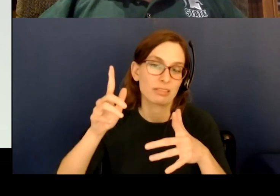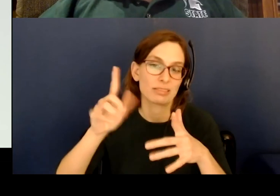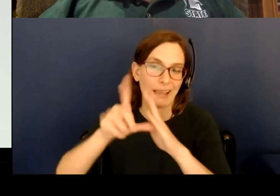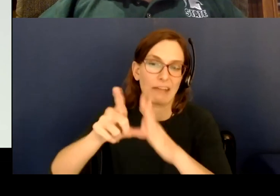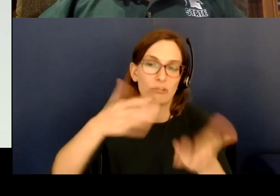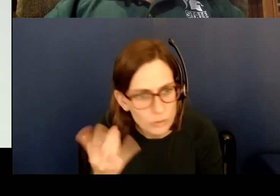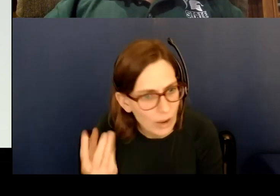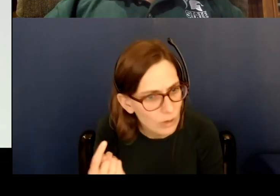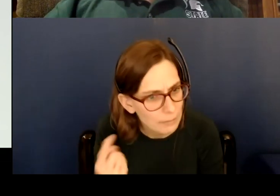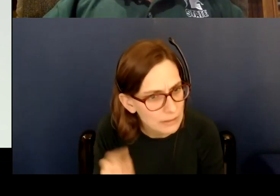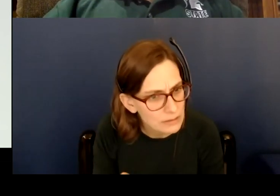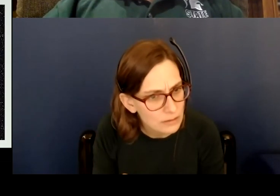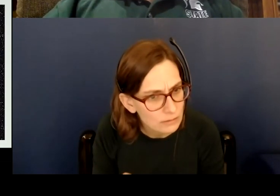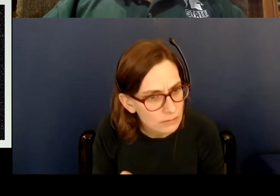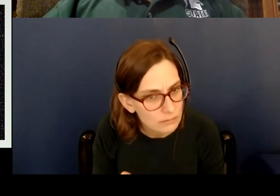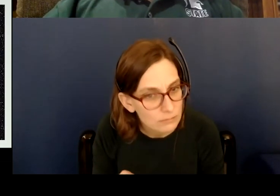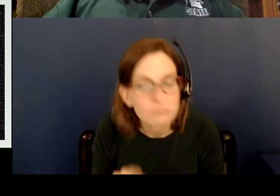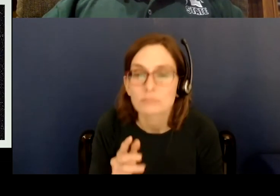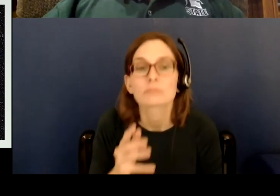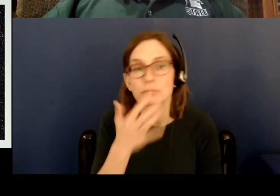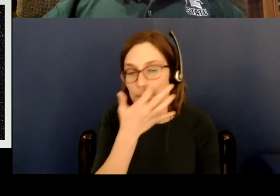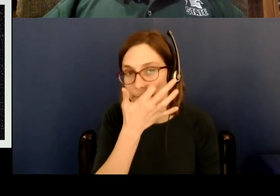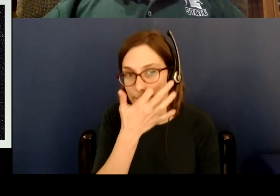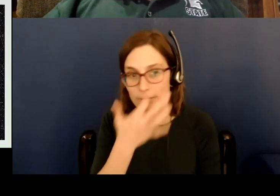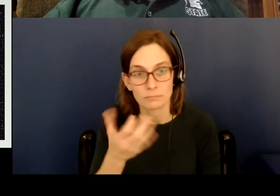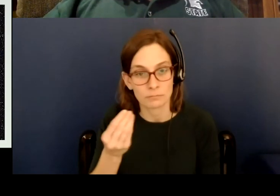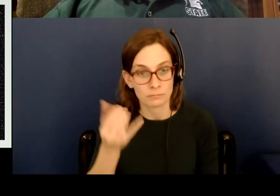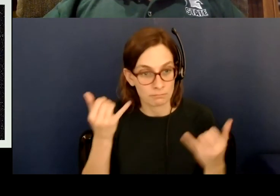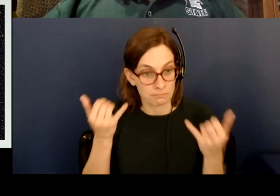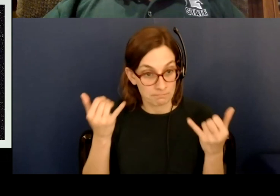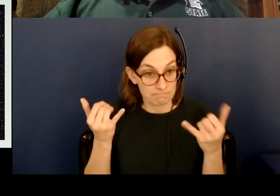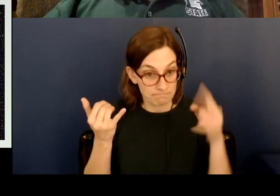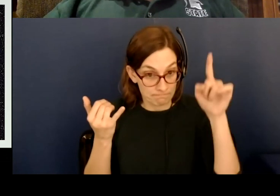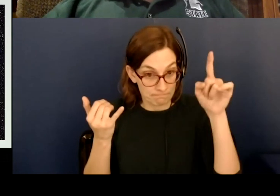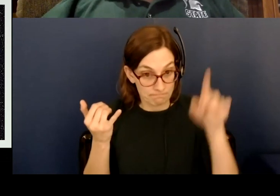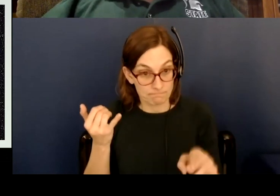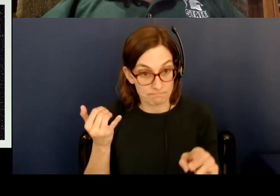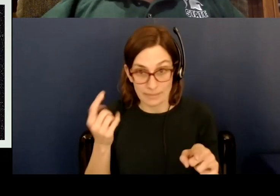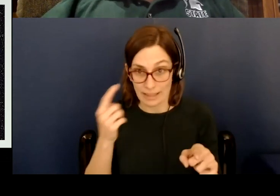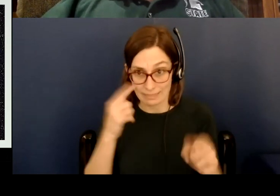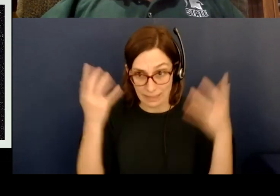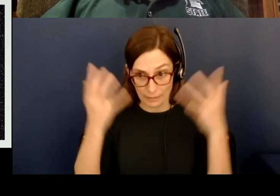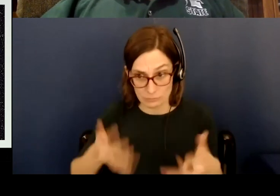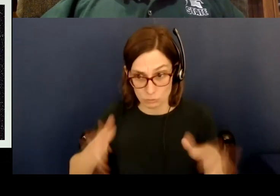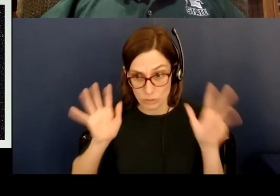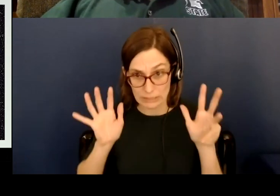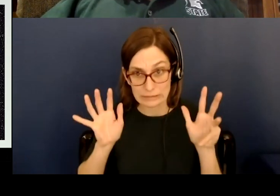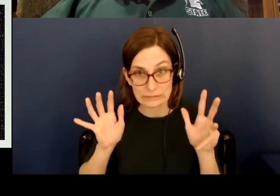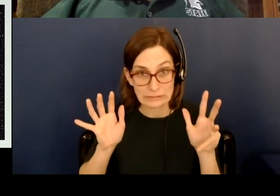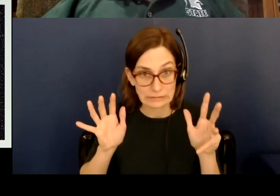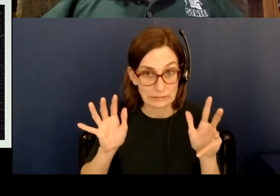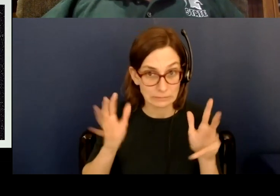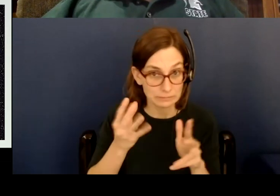back now. So at this point, I think I am done.